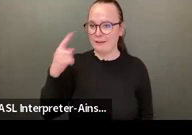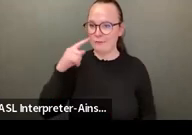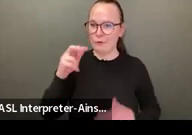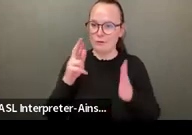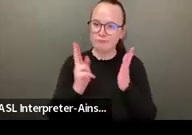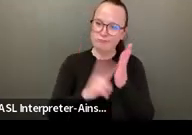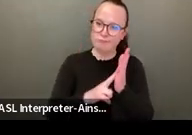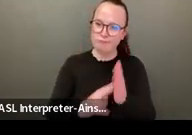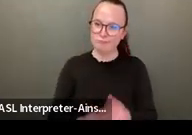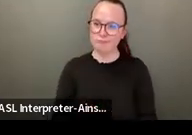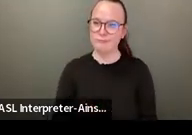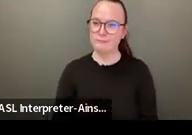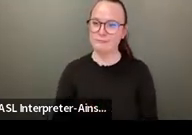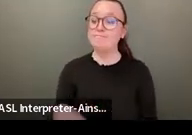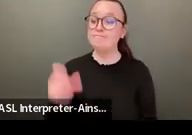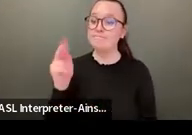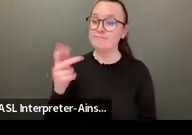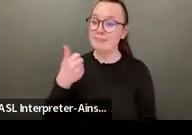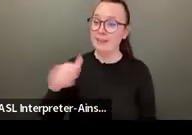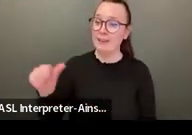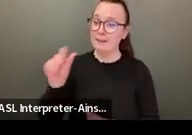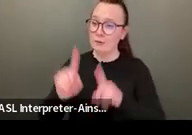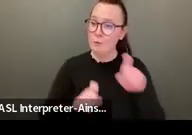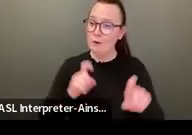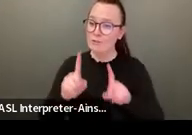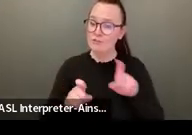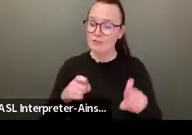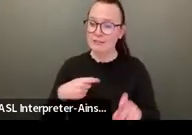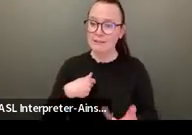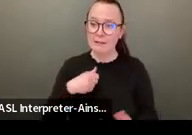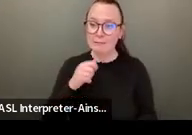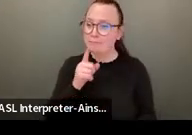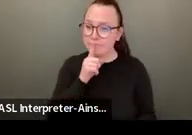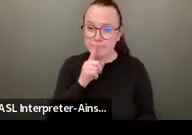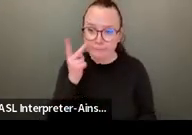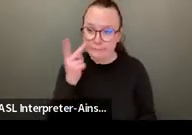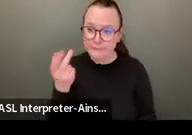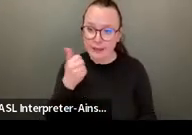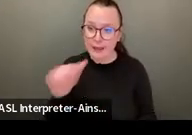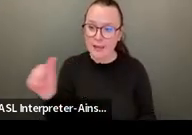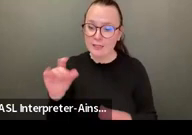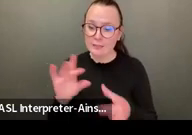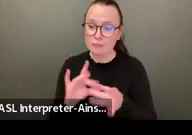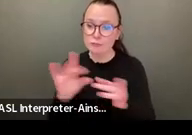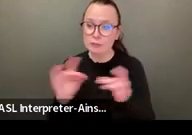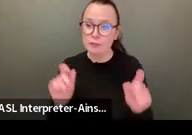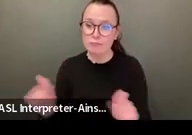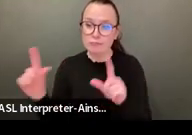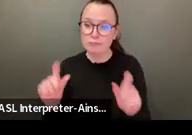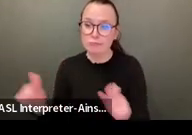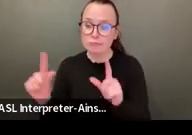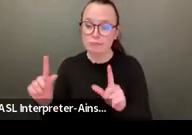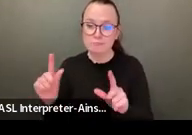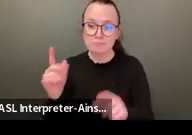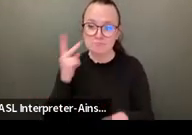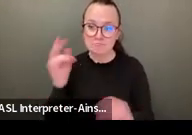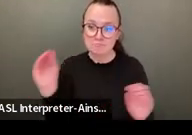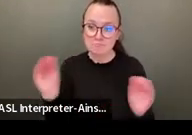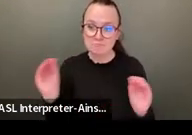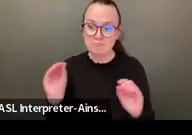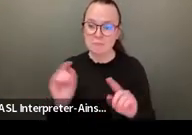All right, any questions? I haven't seen anything pop up in the chat box, but if